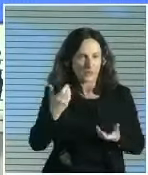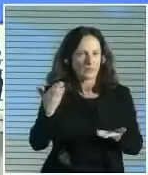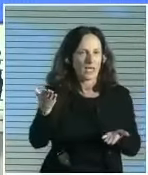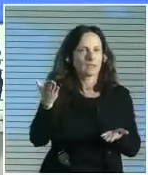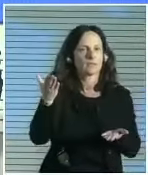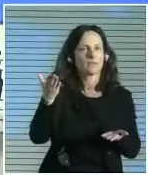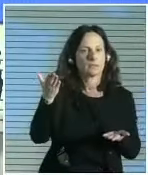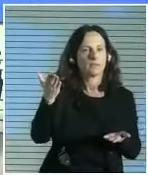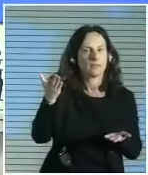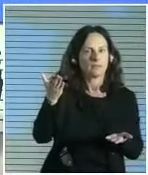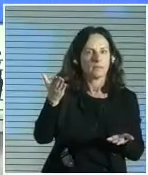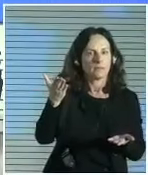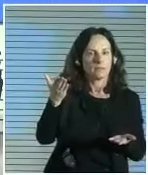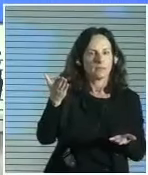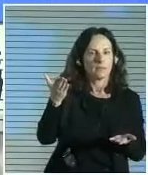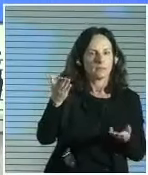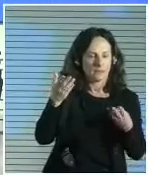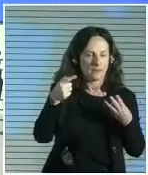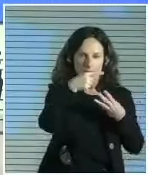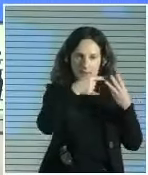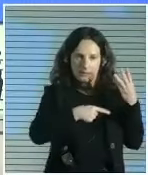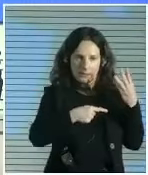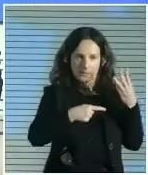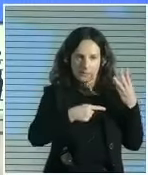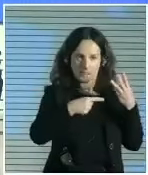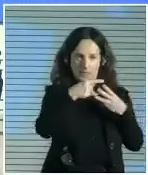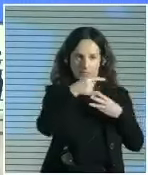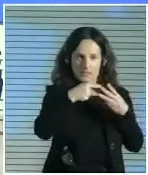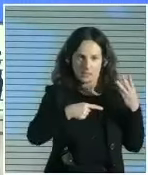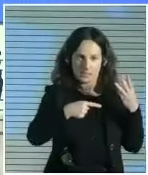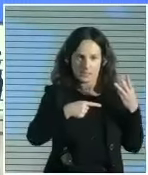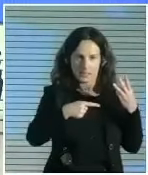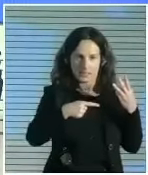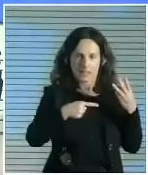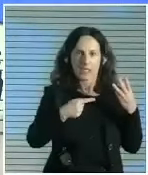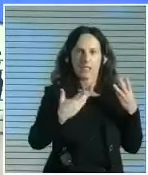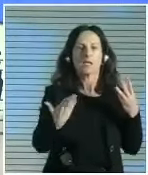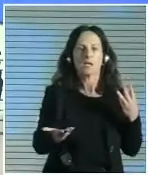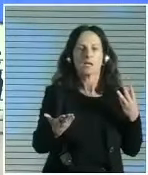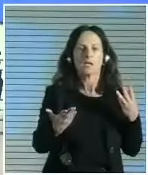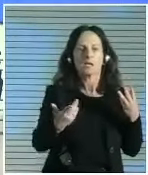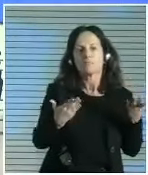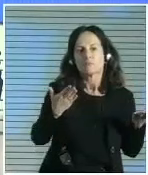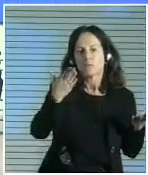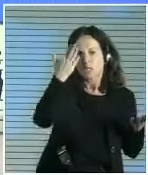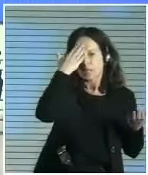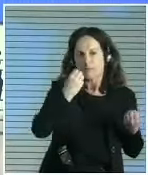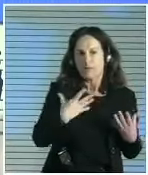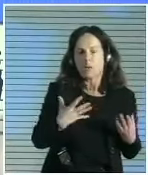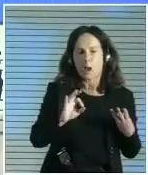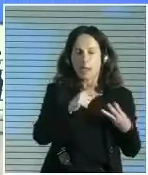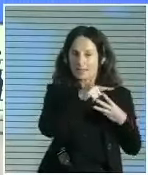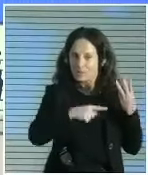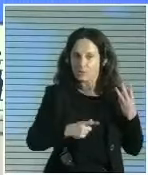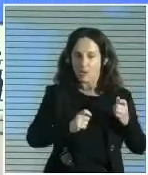to your company, it adds value to your employees, it adds value to your operations, overall to your